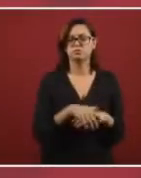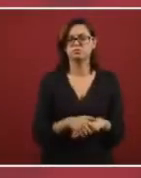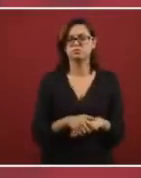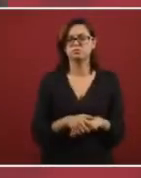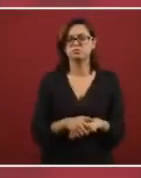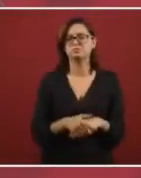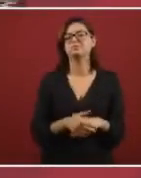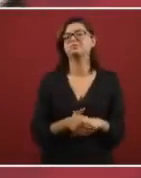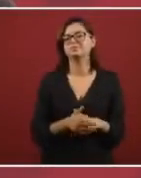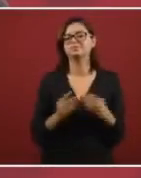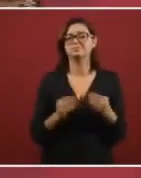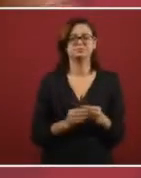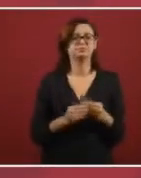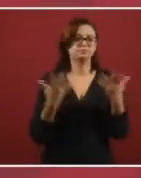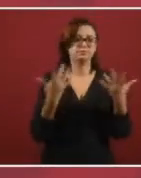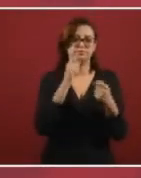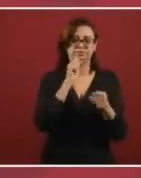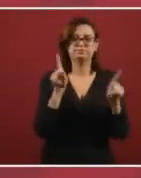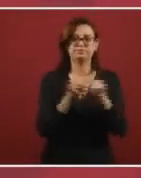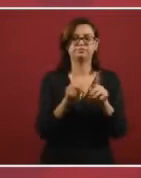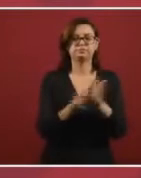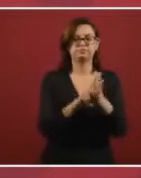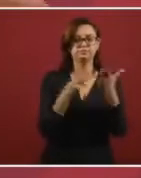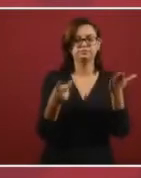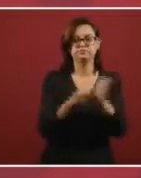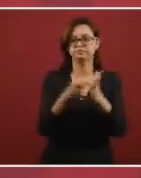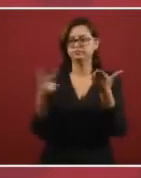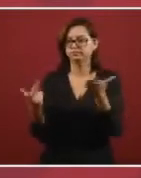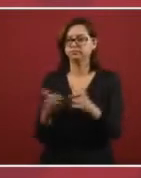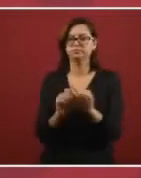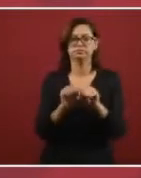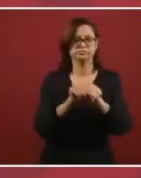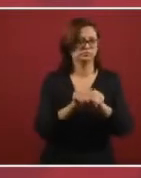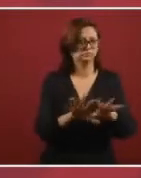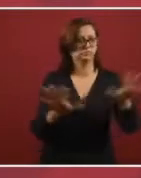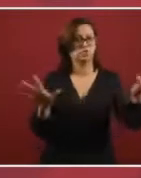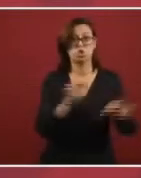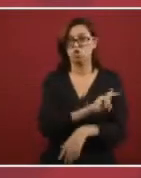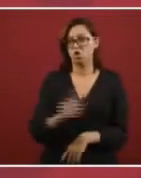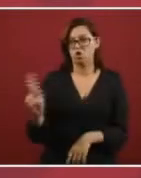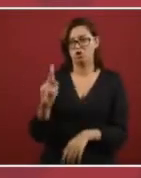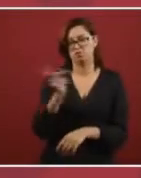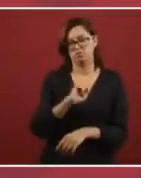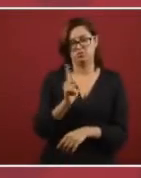Claro. But of course, with the newspapers, everyone, but